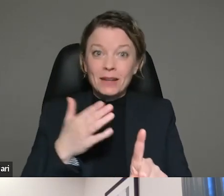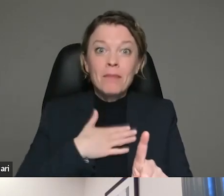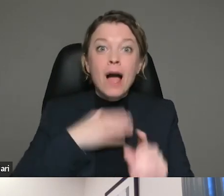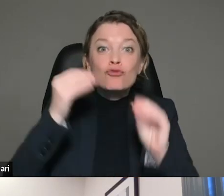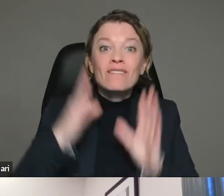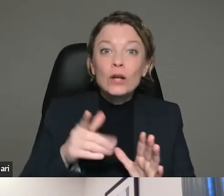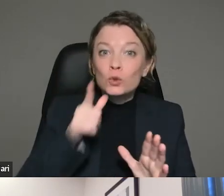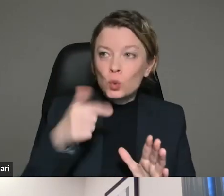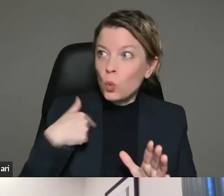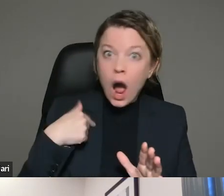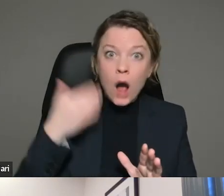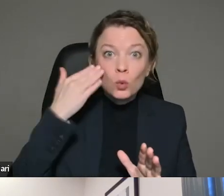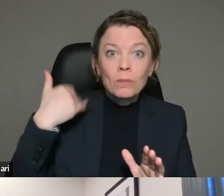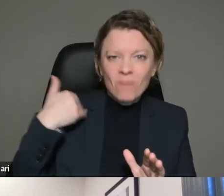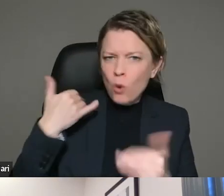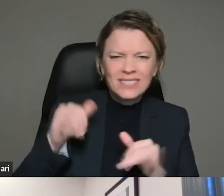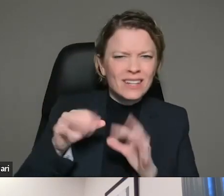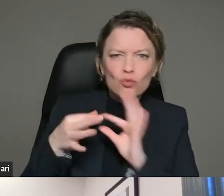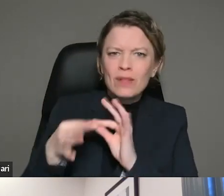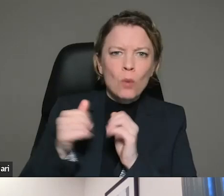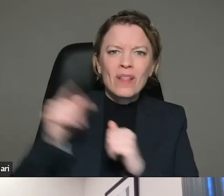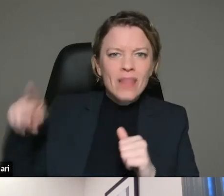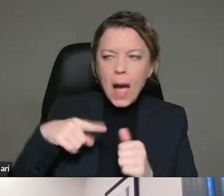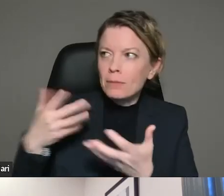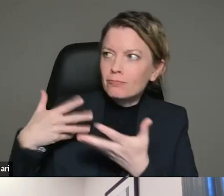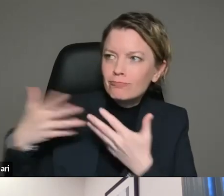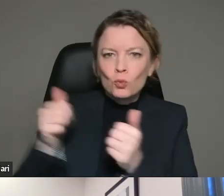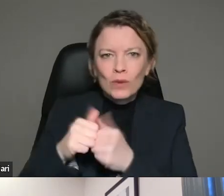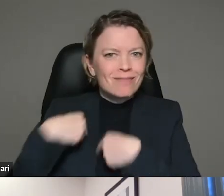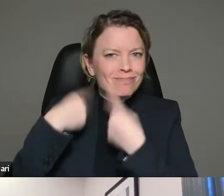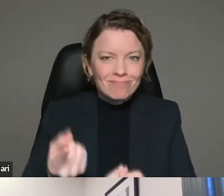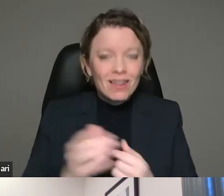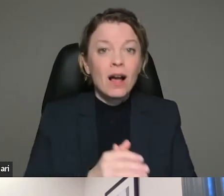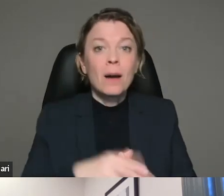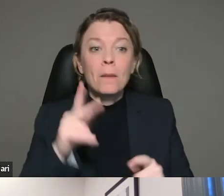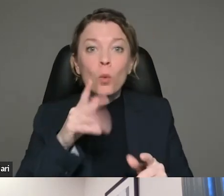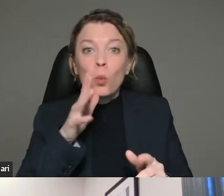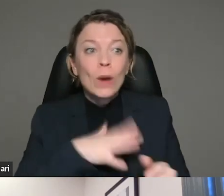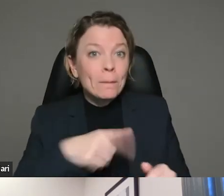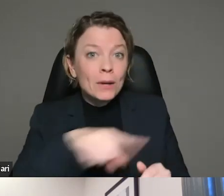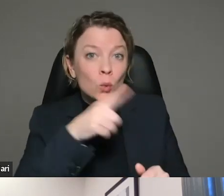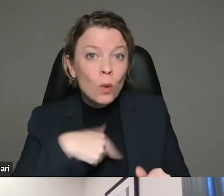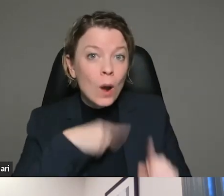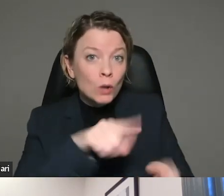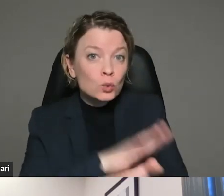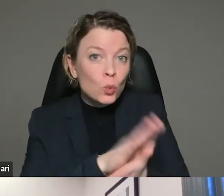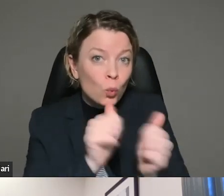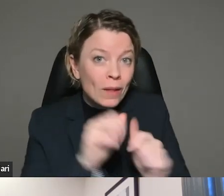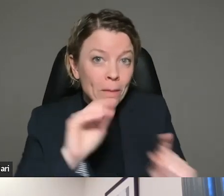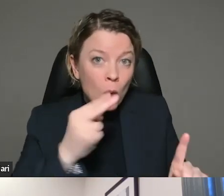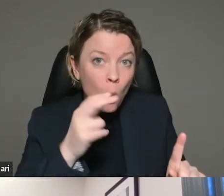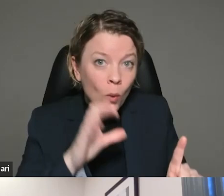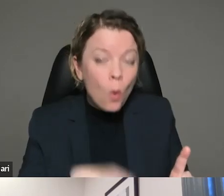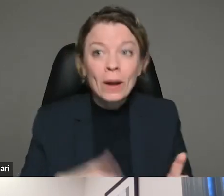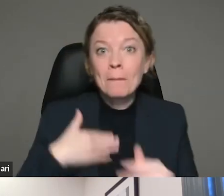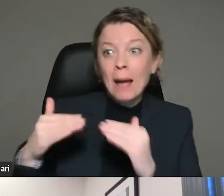continuing relationship with. It's the actually the women that I went to Mount Holyoke with. It's my peer group from business school. And it's, by